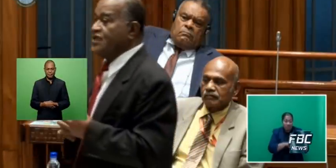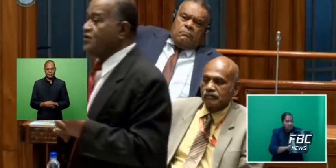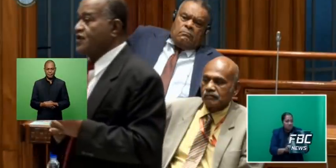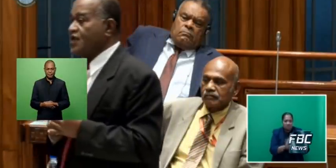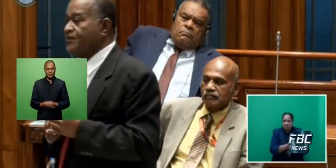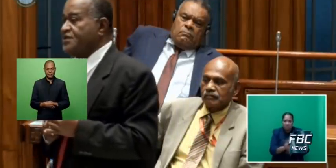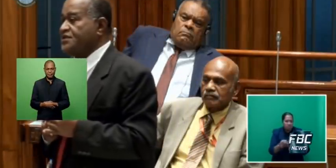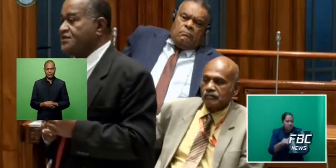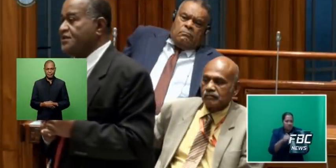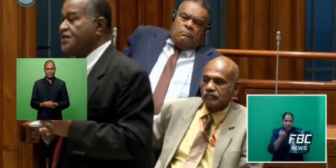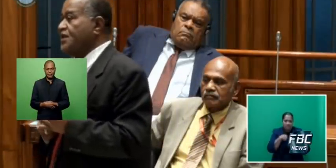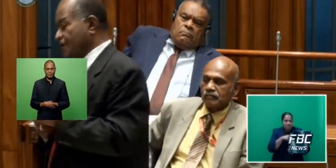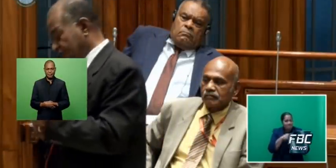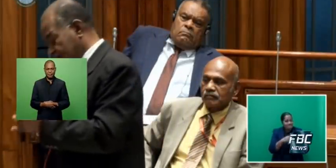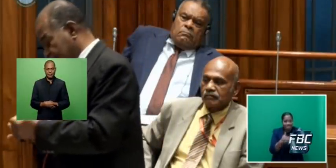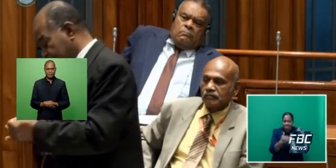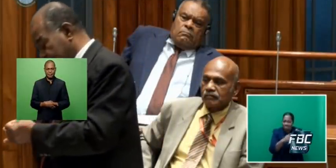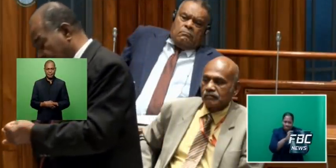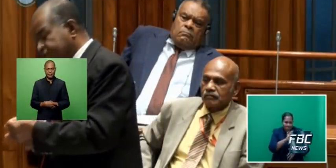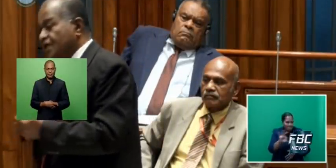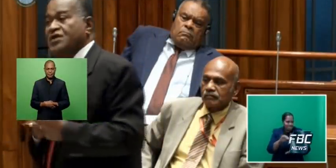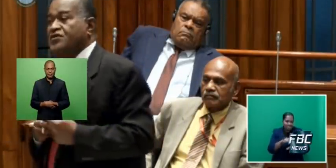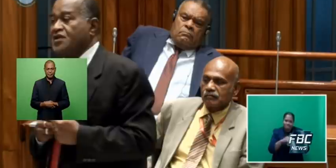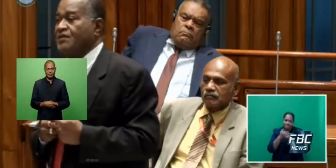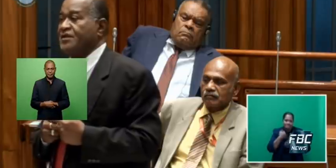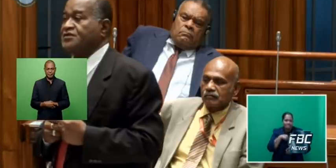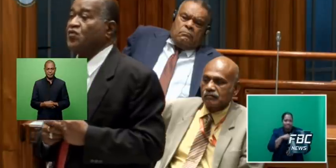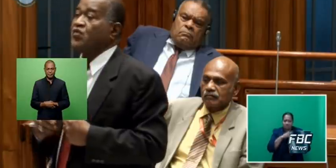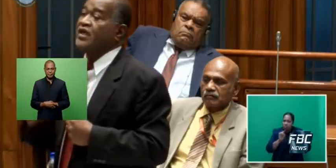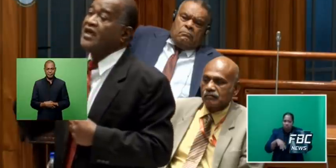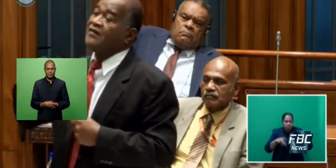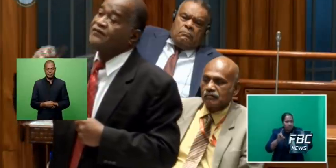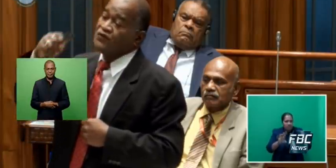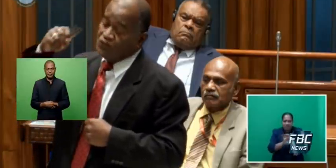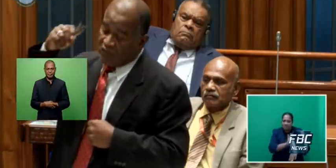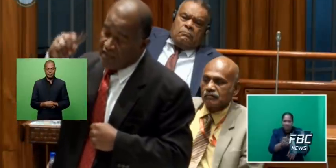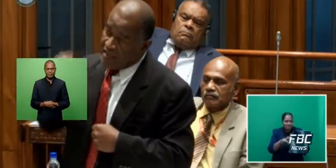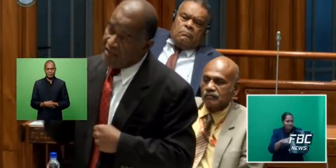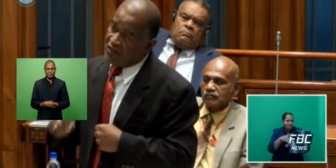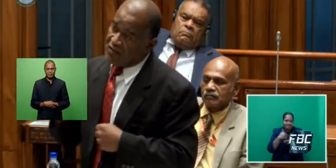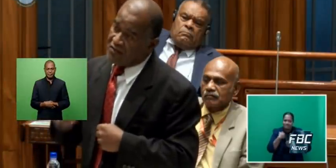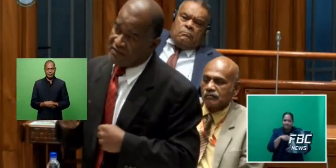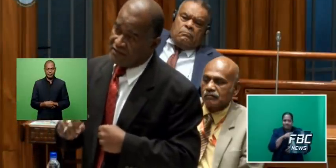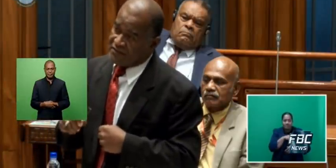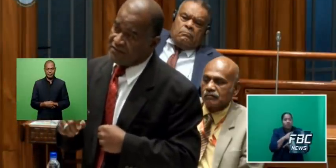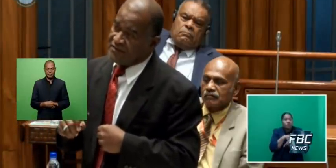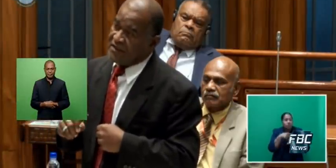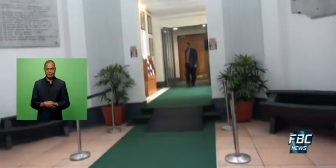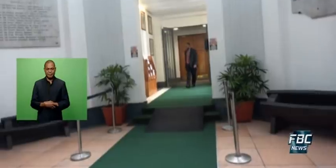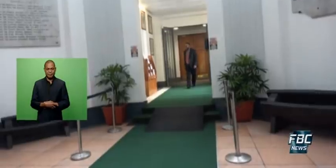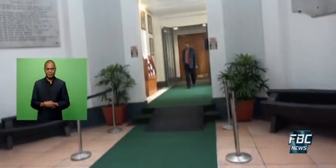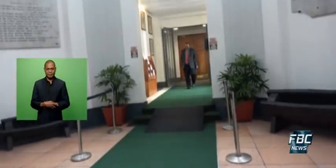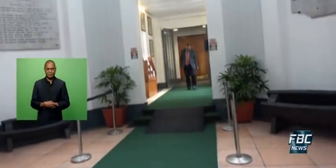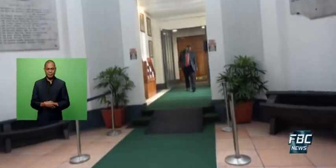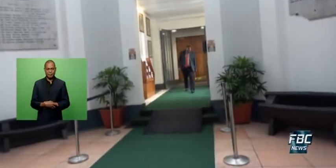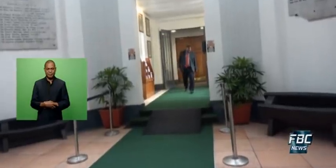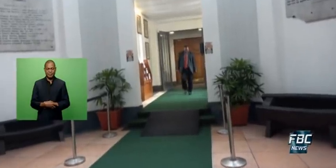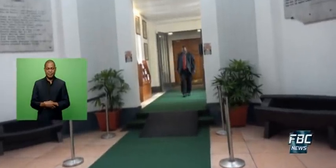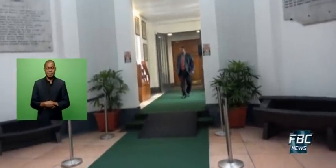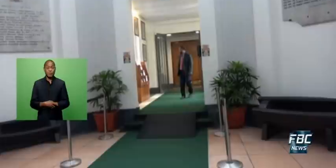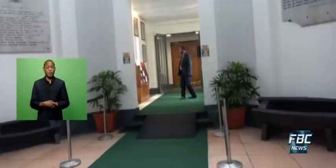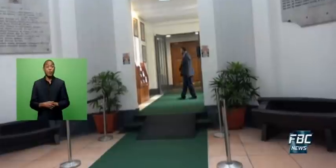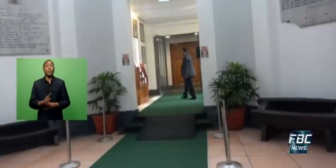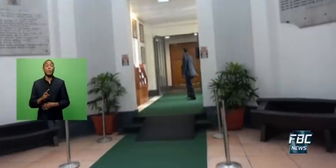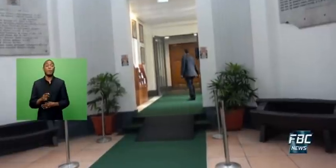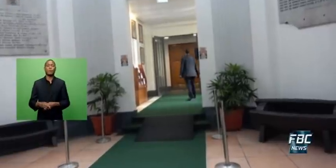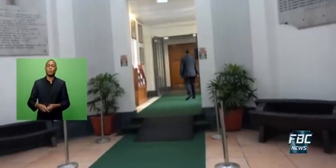New Zealand will not help us. Australia will not help us. We have to rely on ourselves. Nawaikula's rant about the